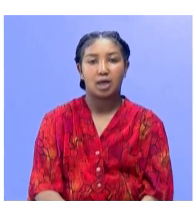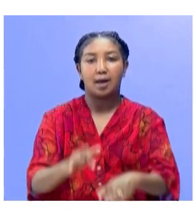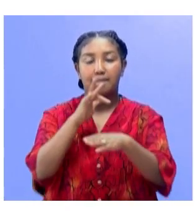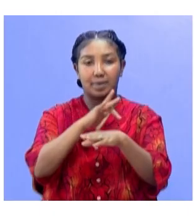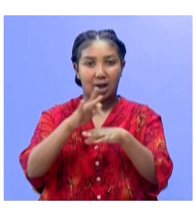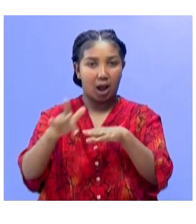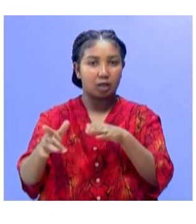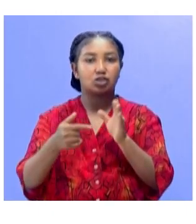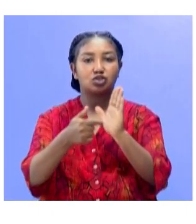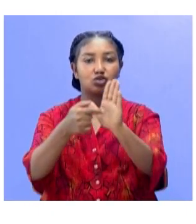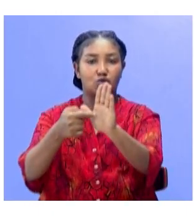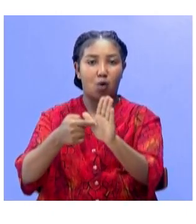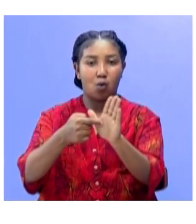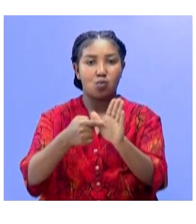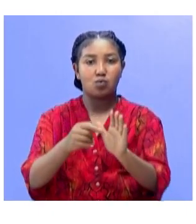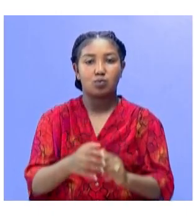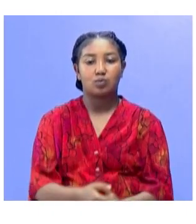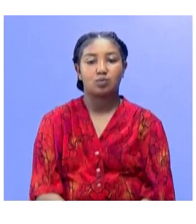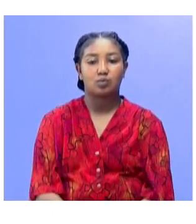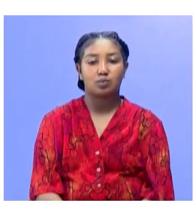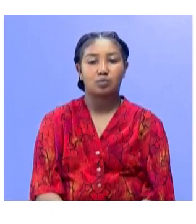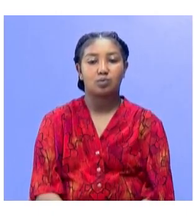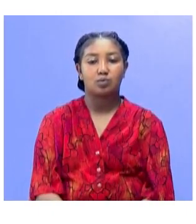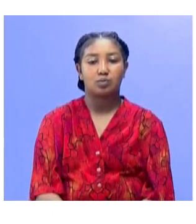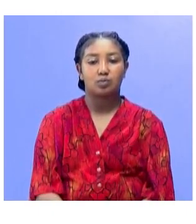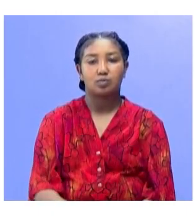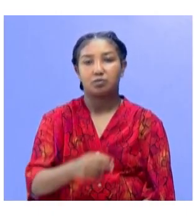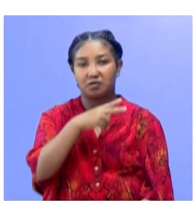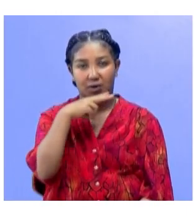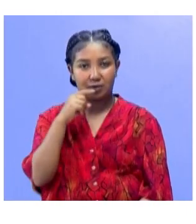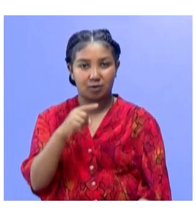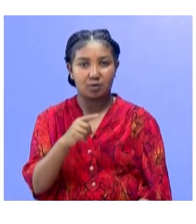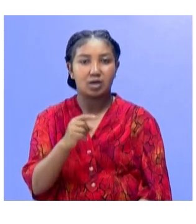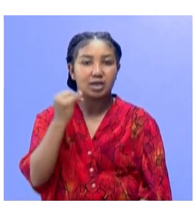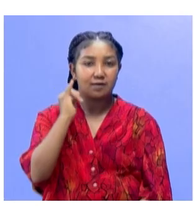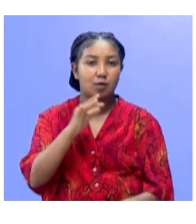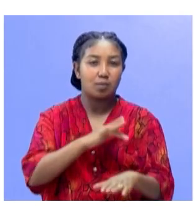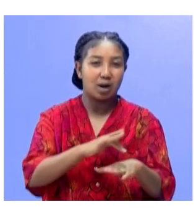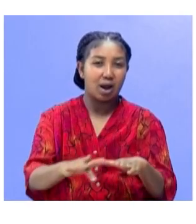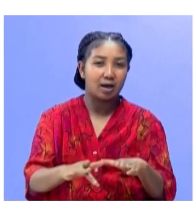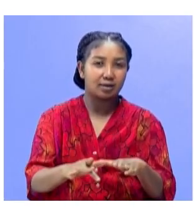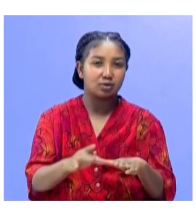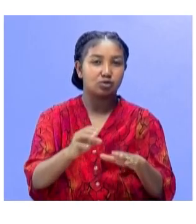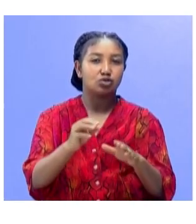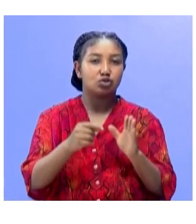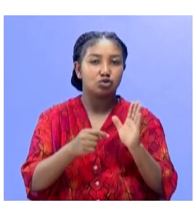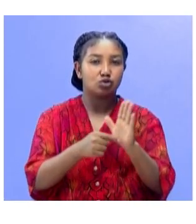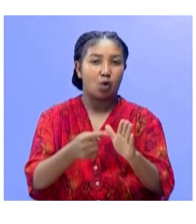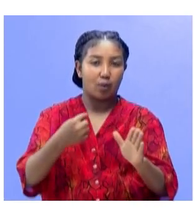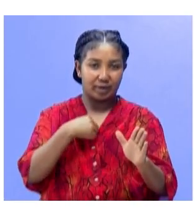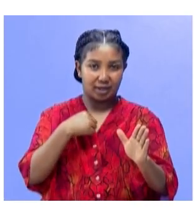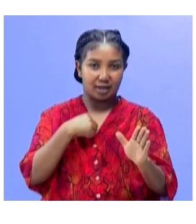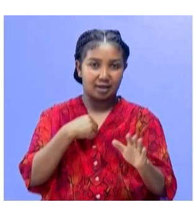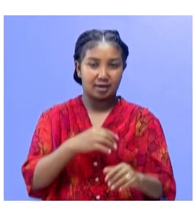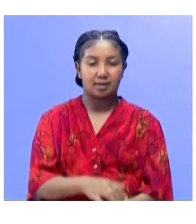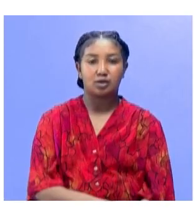blank show is the verb. If you blank show me,